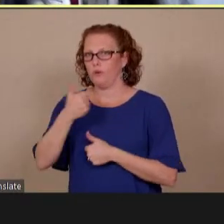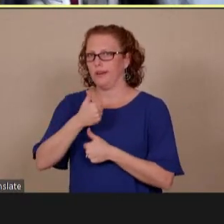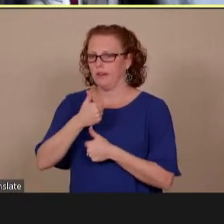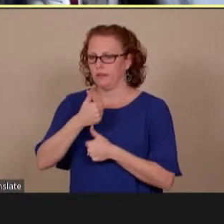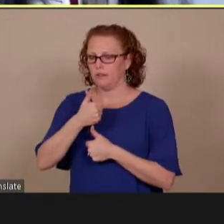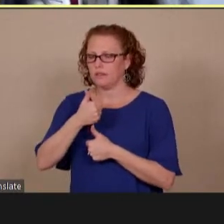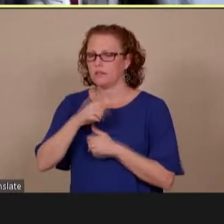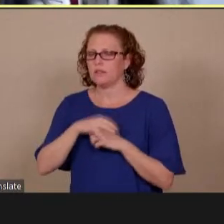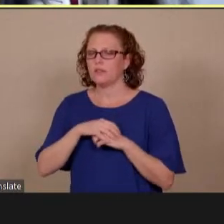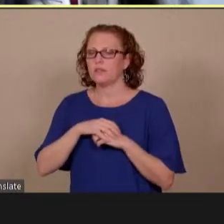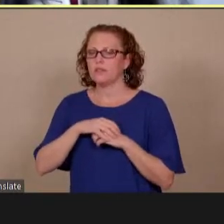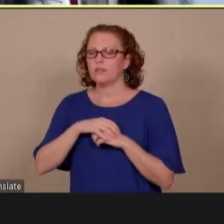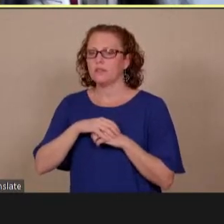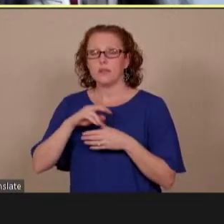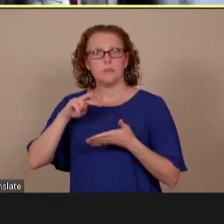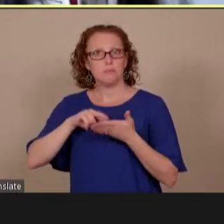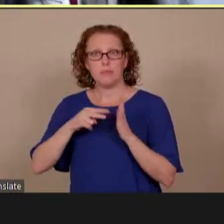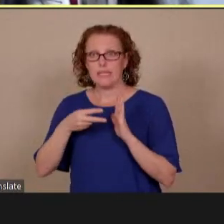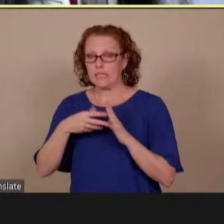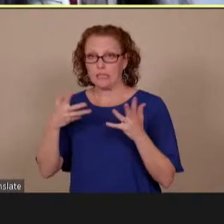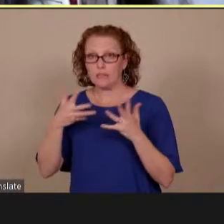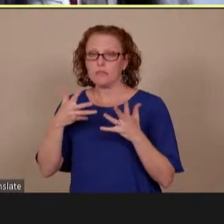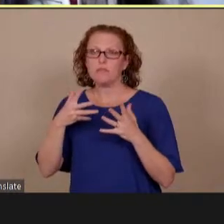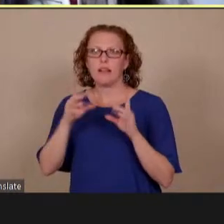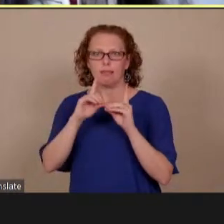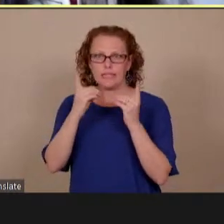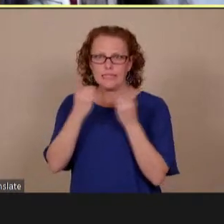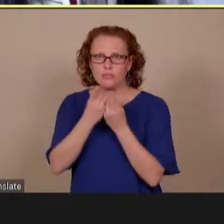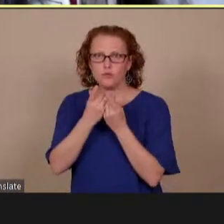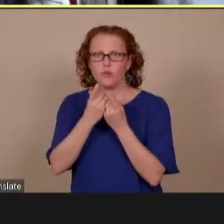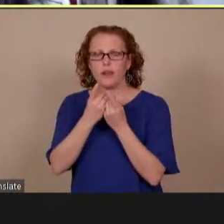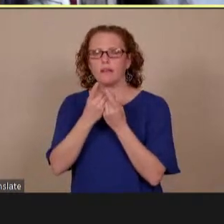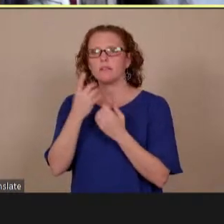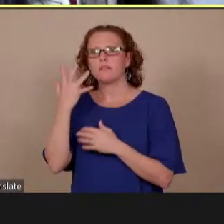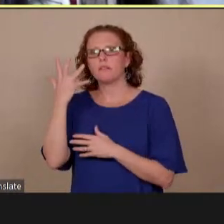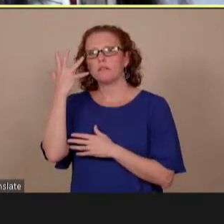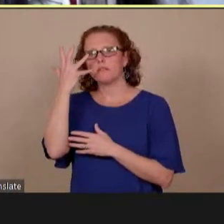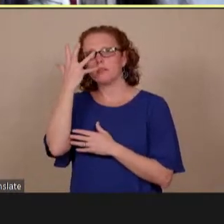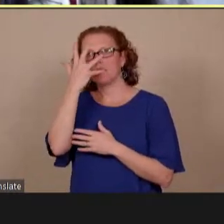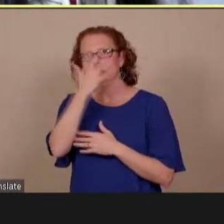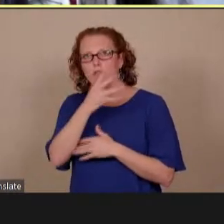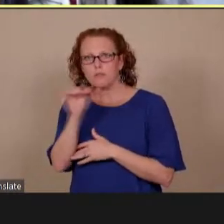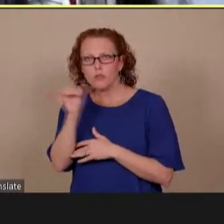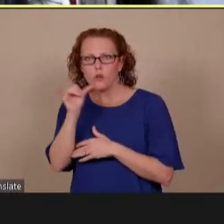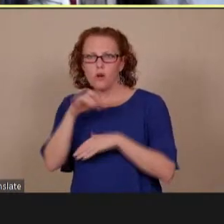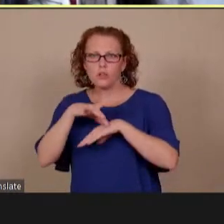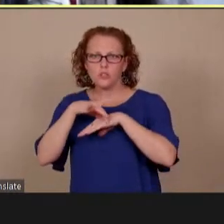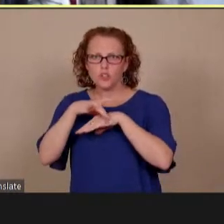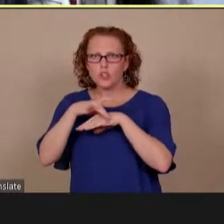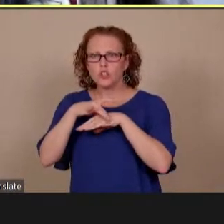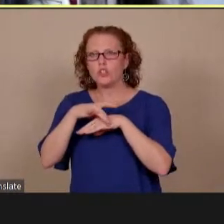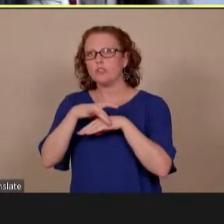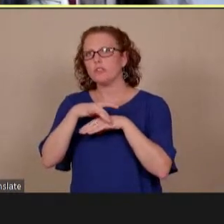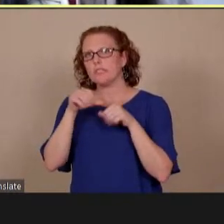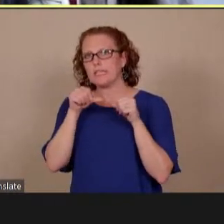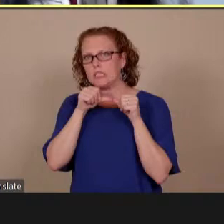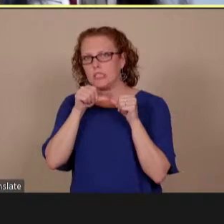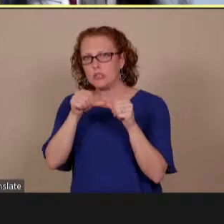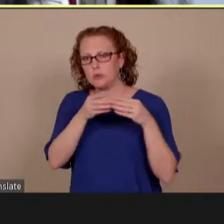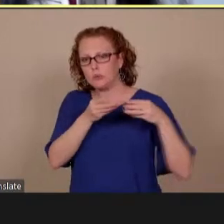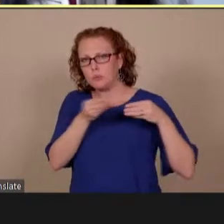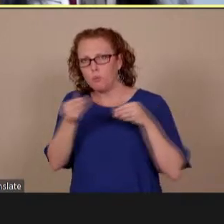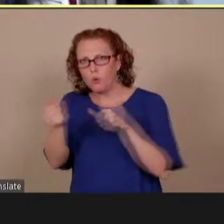The first is that the districts be geographically contiguous or share common boundaries. It's not